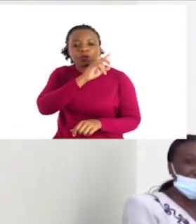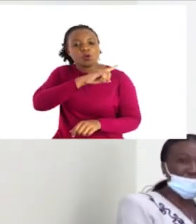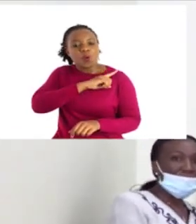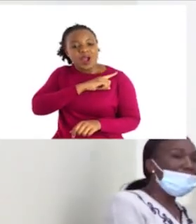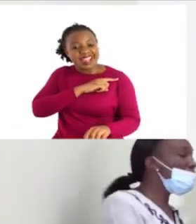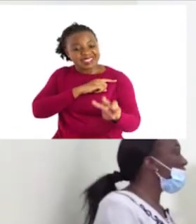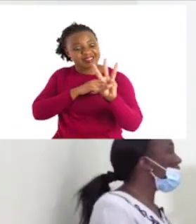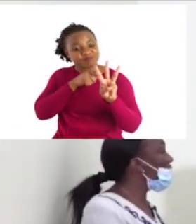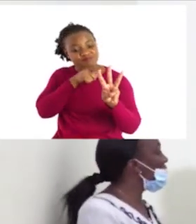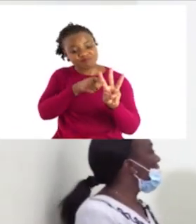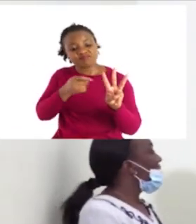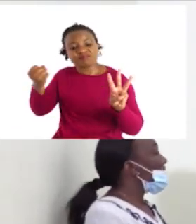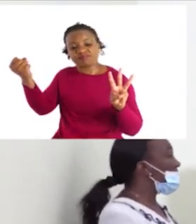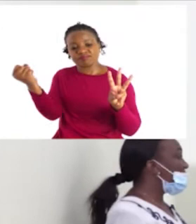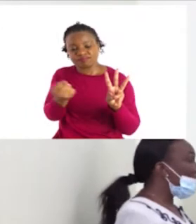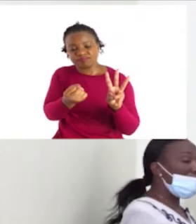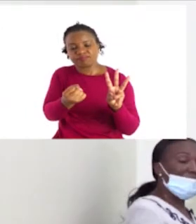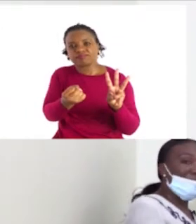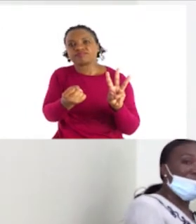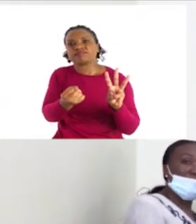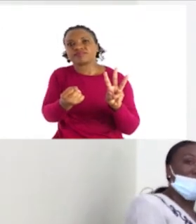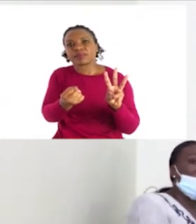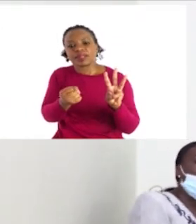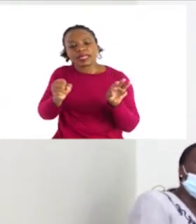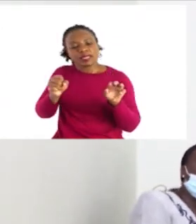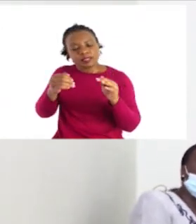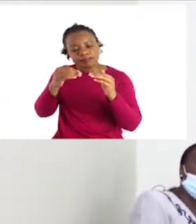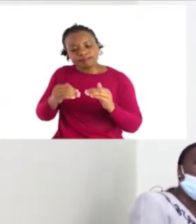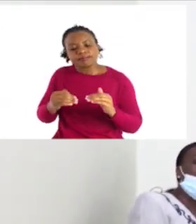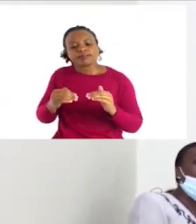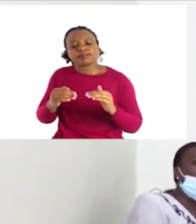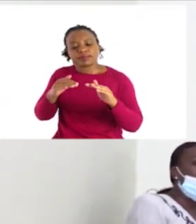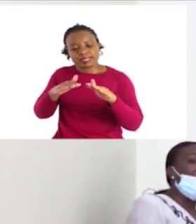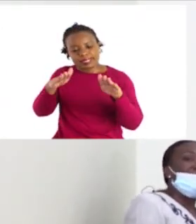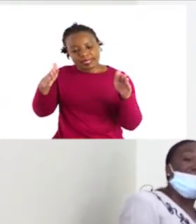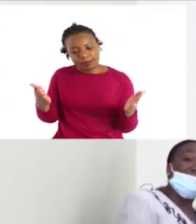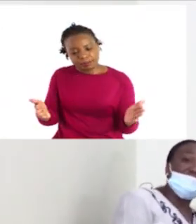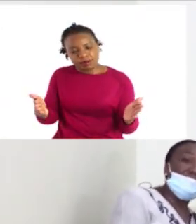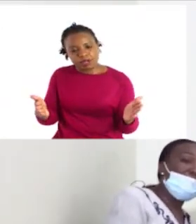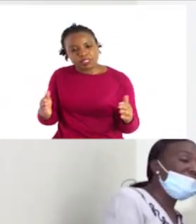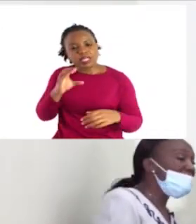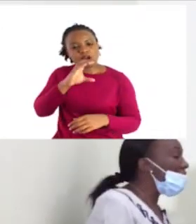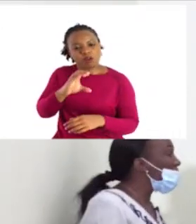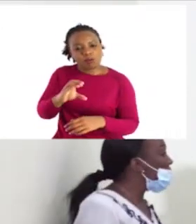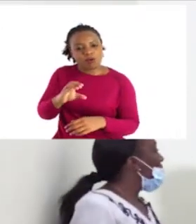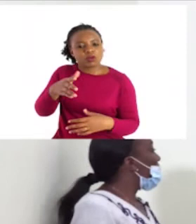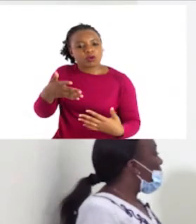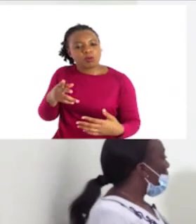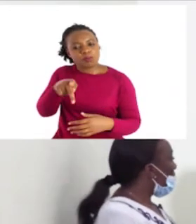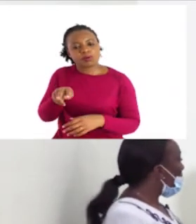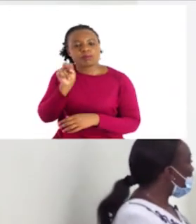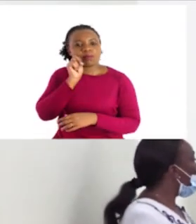letter. Moving on. Is table a common noun or a proper noun? It is a common